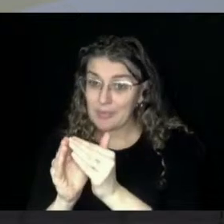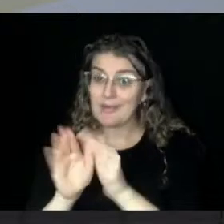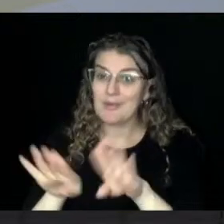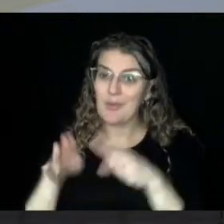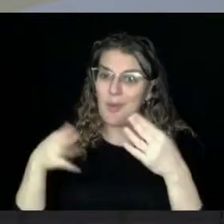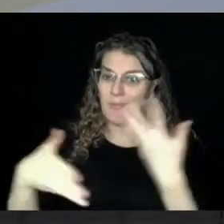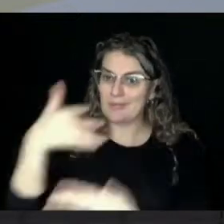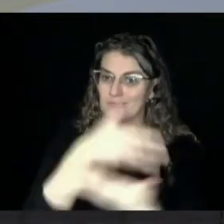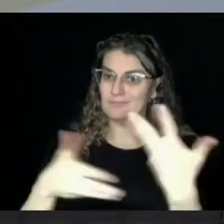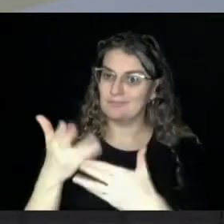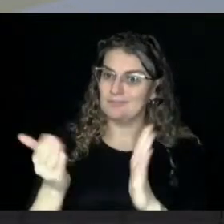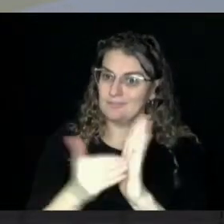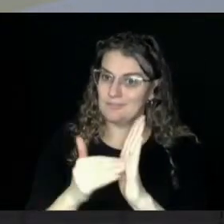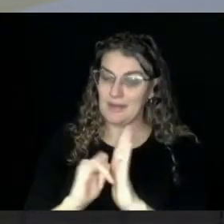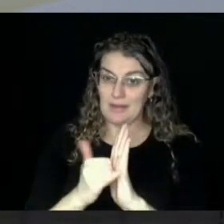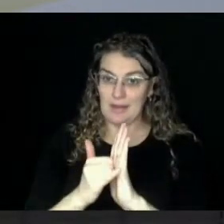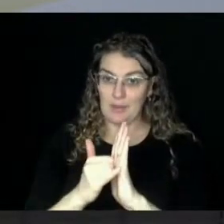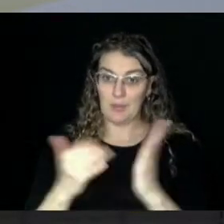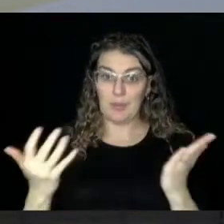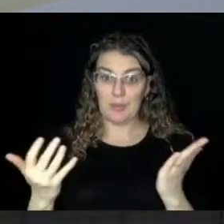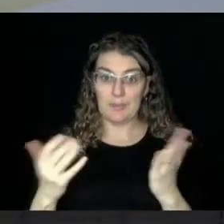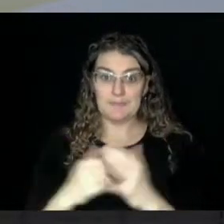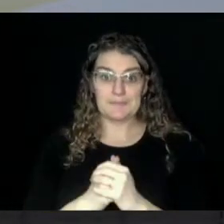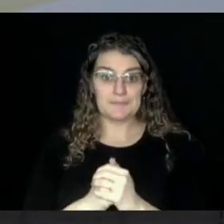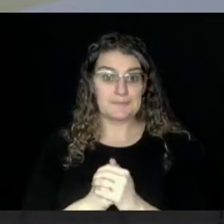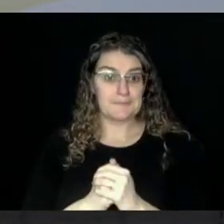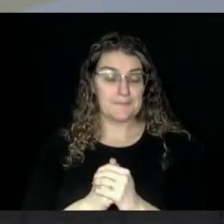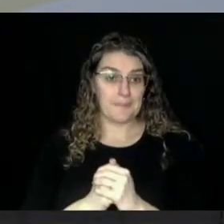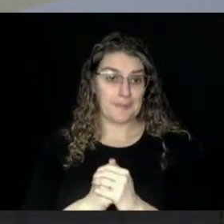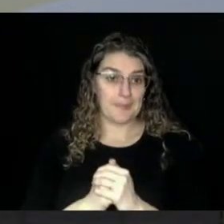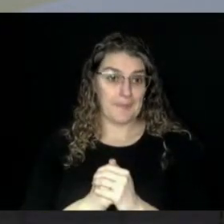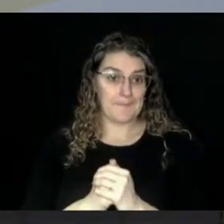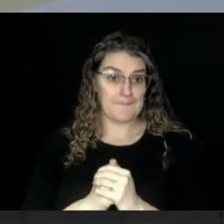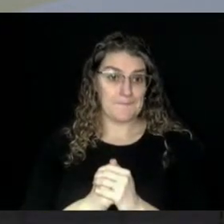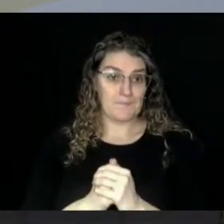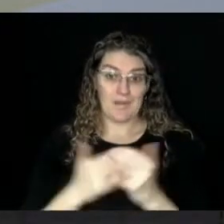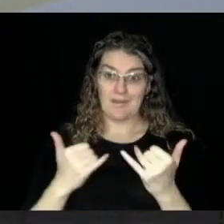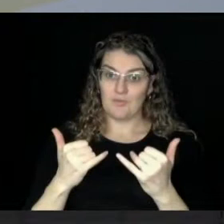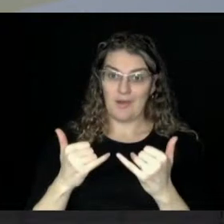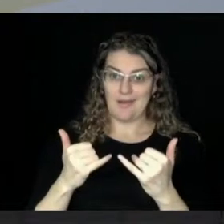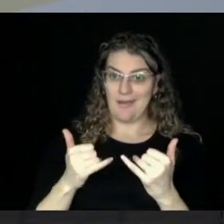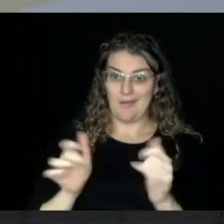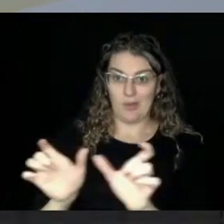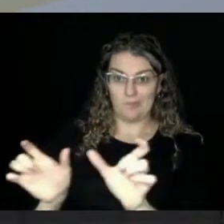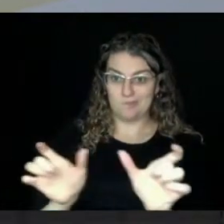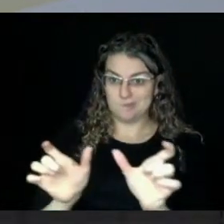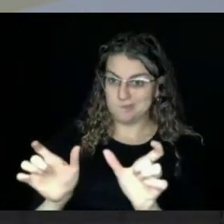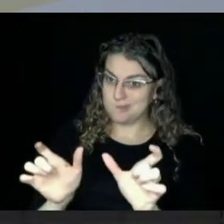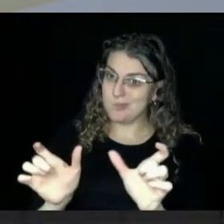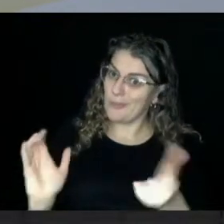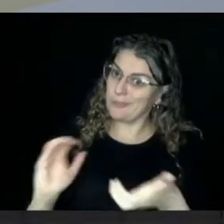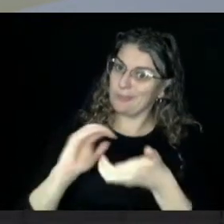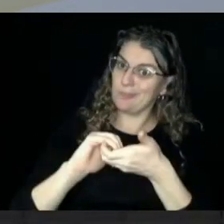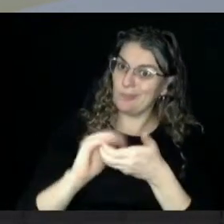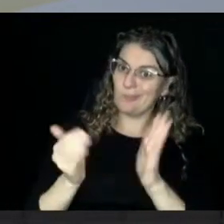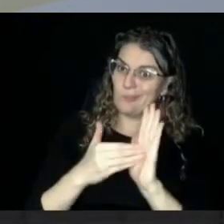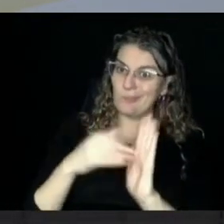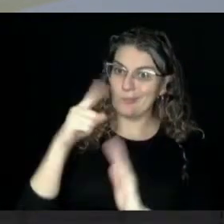place in order for the province to consider rejoining an Atlantic bubble.